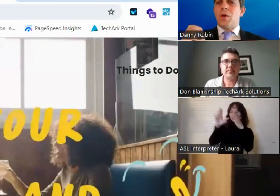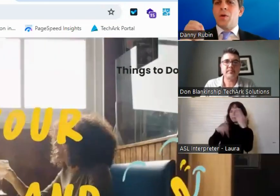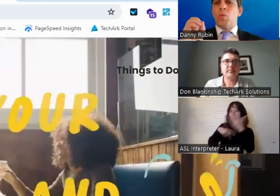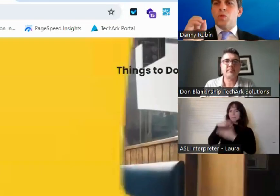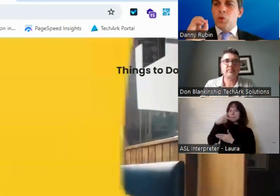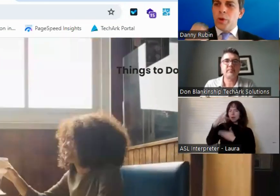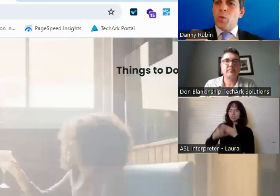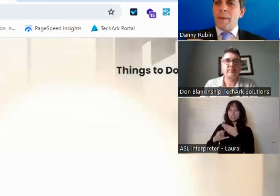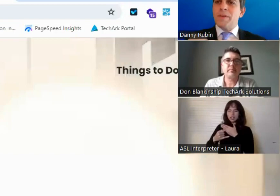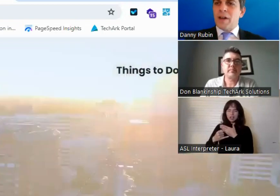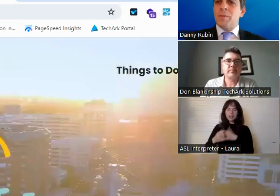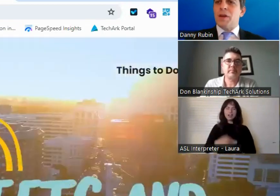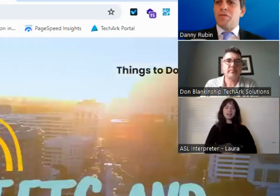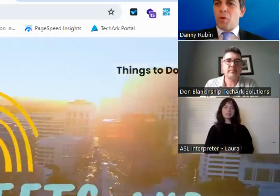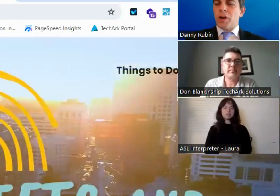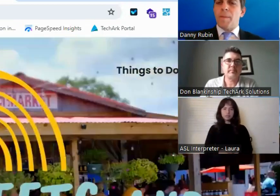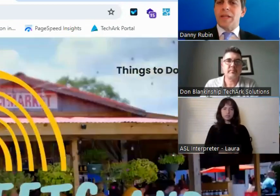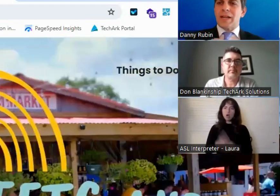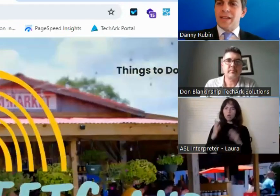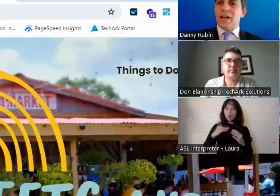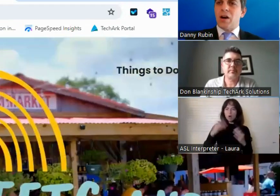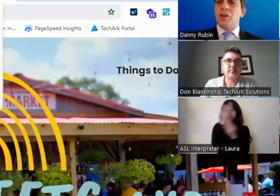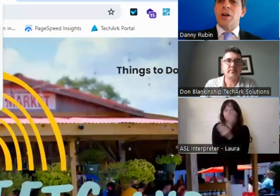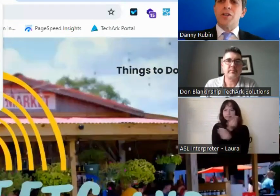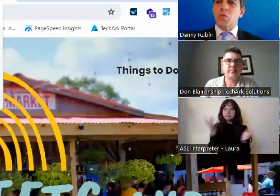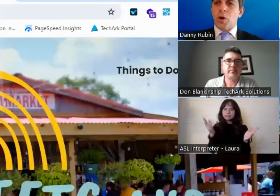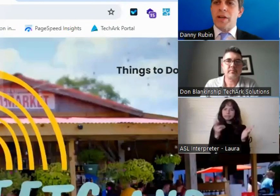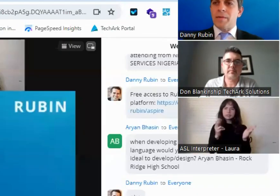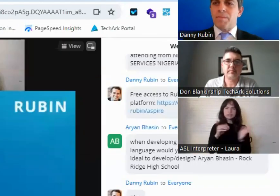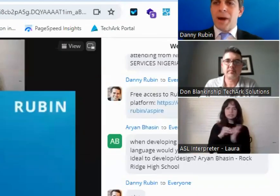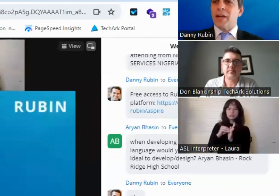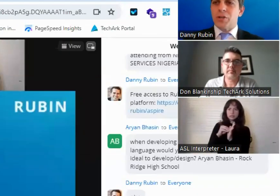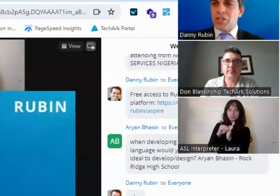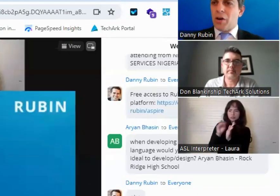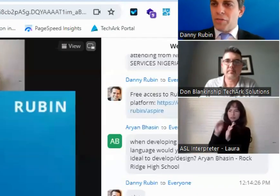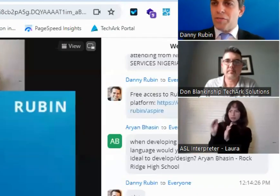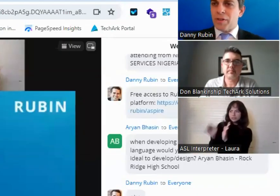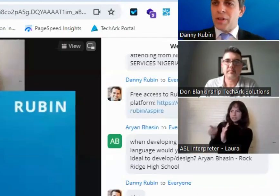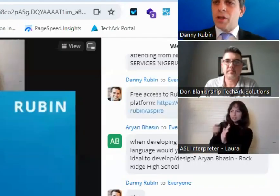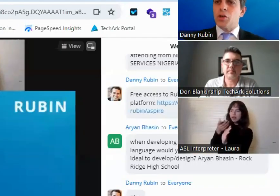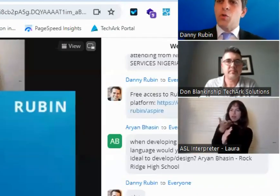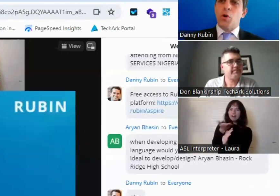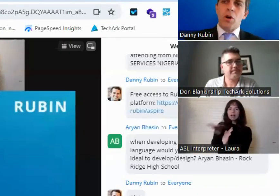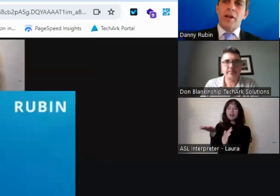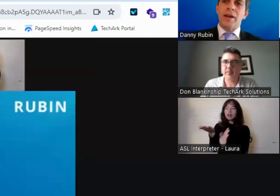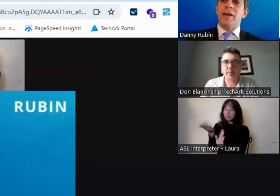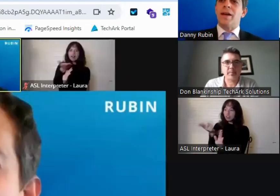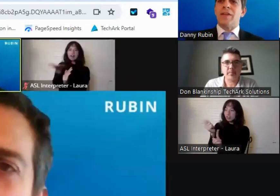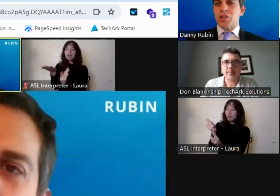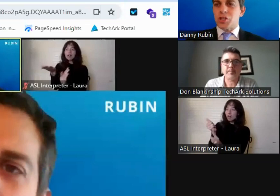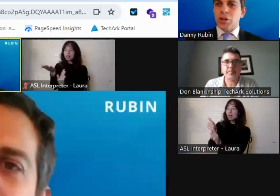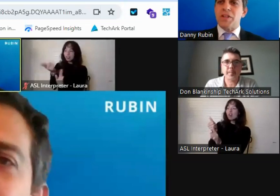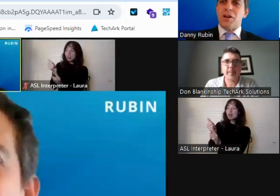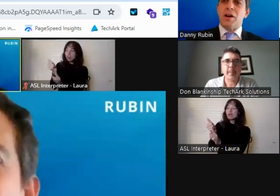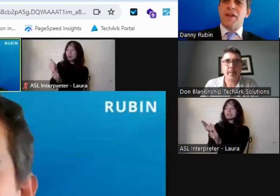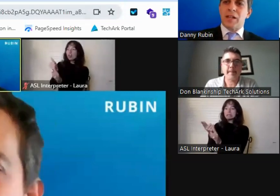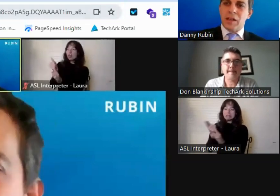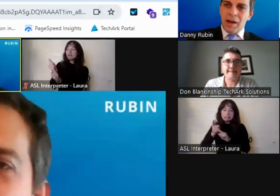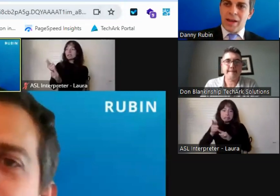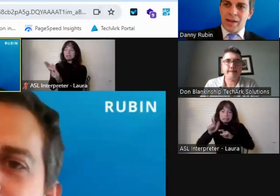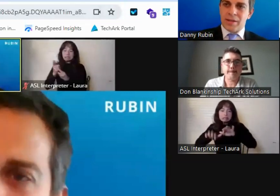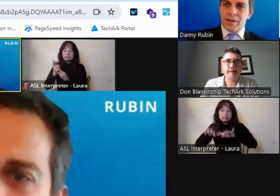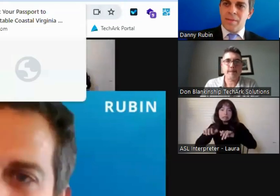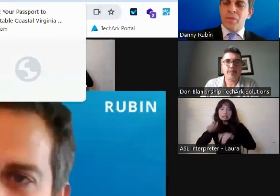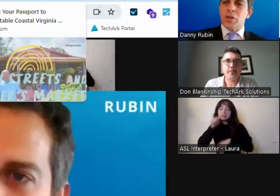that doing web development for a company like TechArk, you're not just working by yourself. You are working at the service of